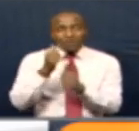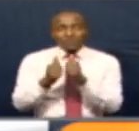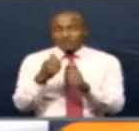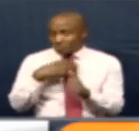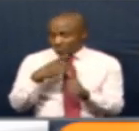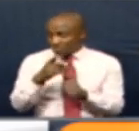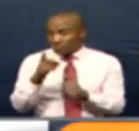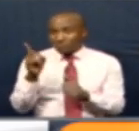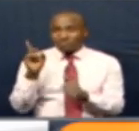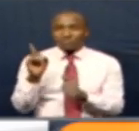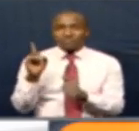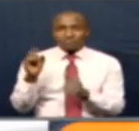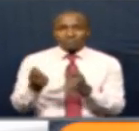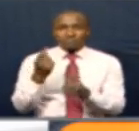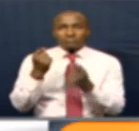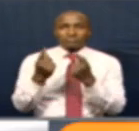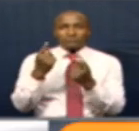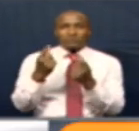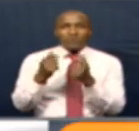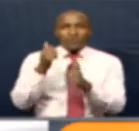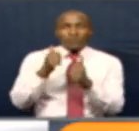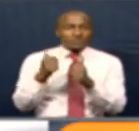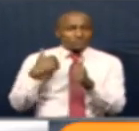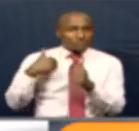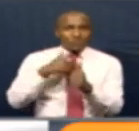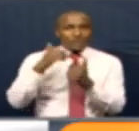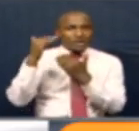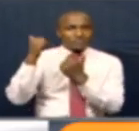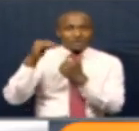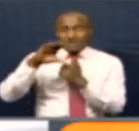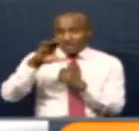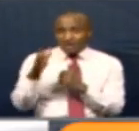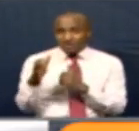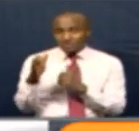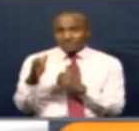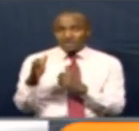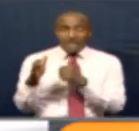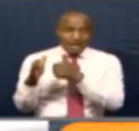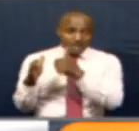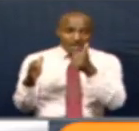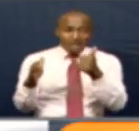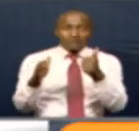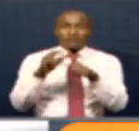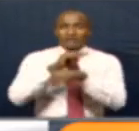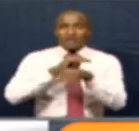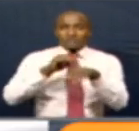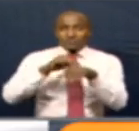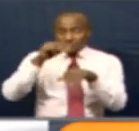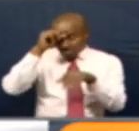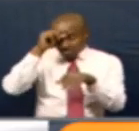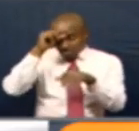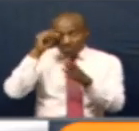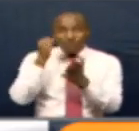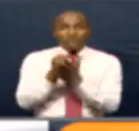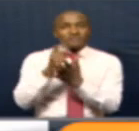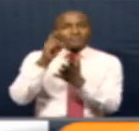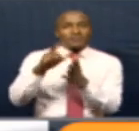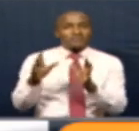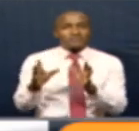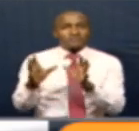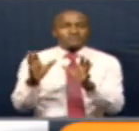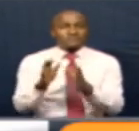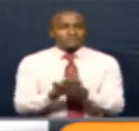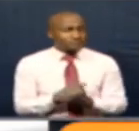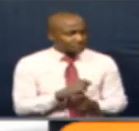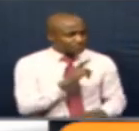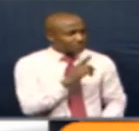have mm-hmm. And which we expect the county and the relevant national government offices to enforce. For what is it